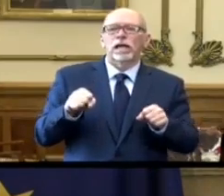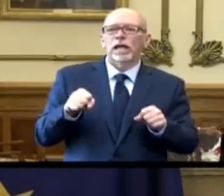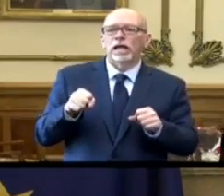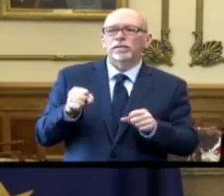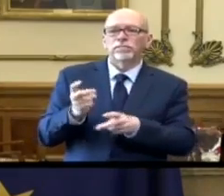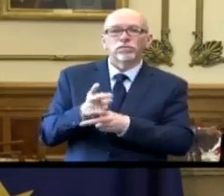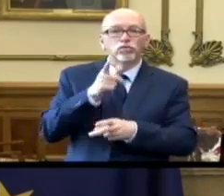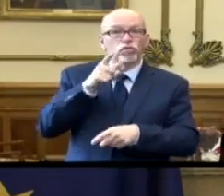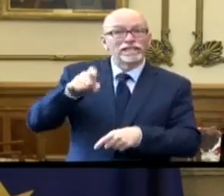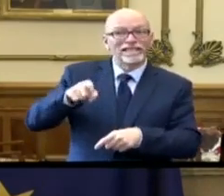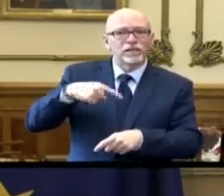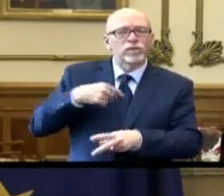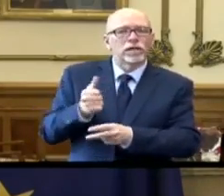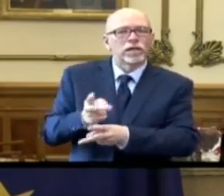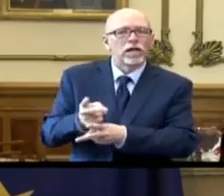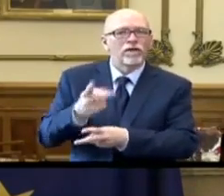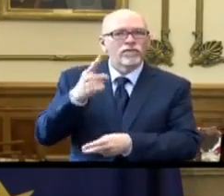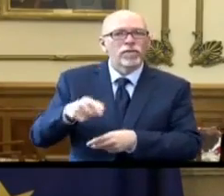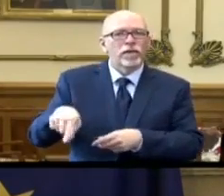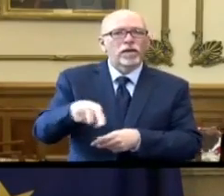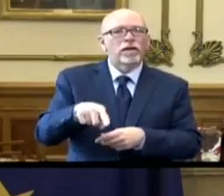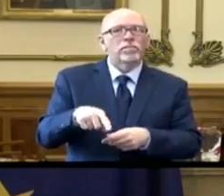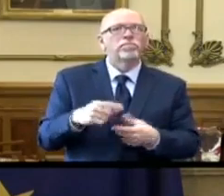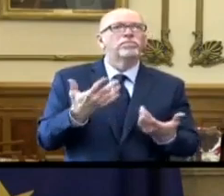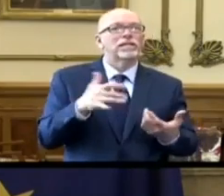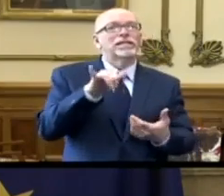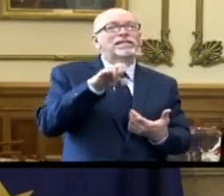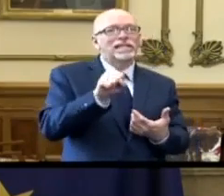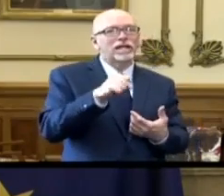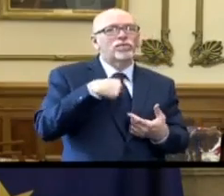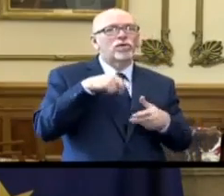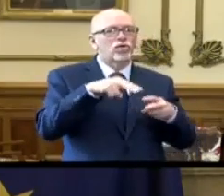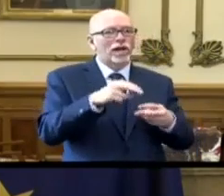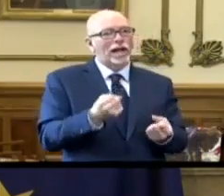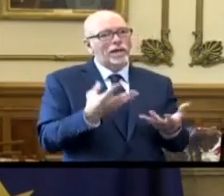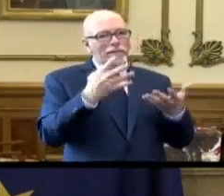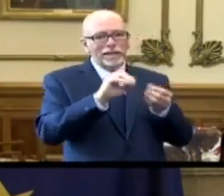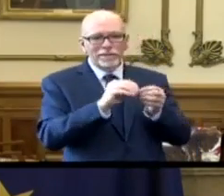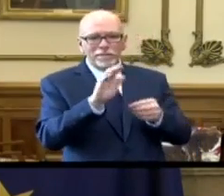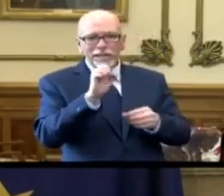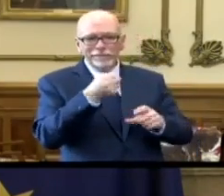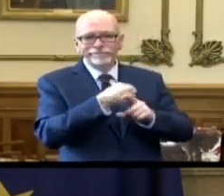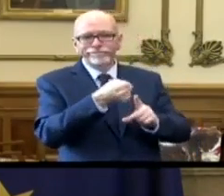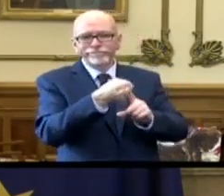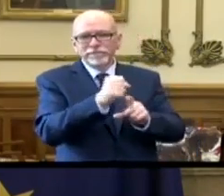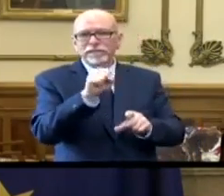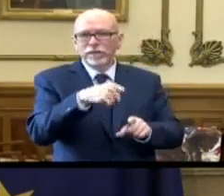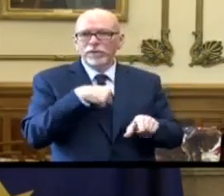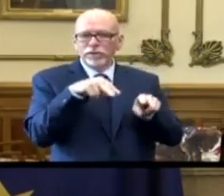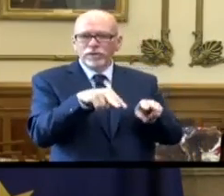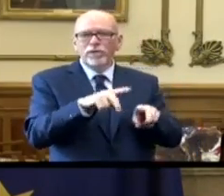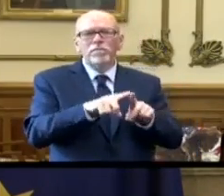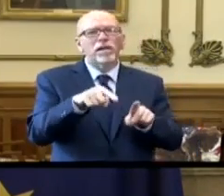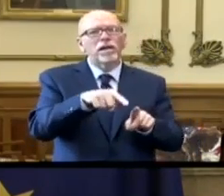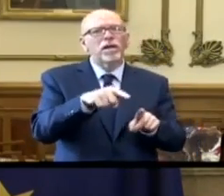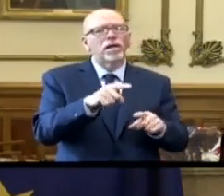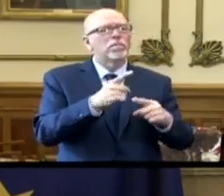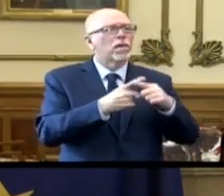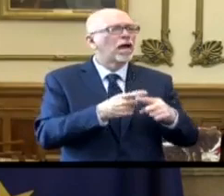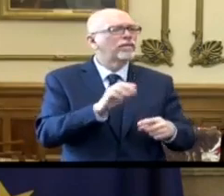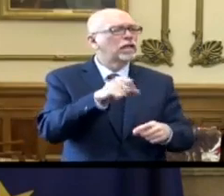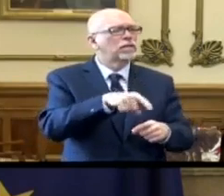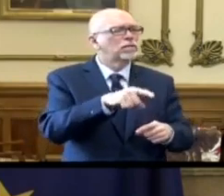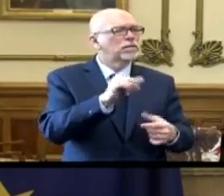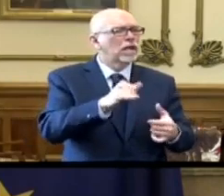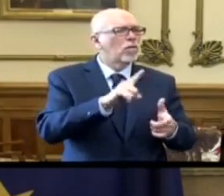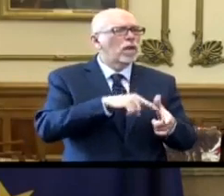for those folks who are in need. So yes, we look at the positive cases, but the most important thing is where do those positive cases